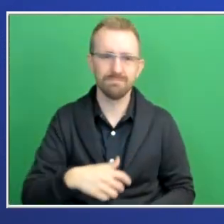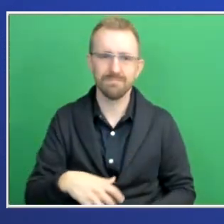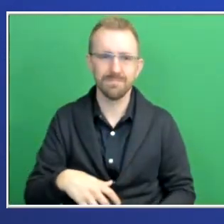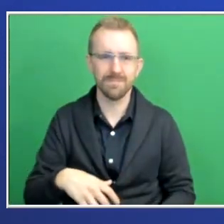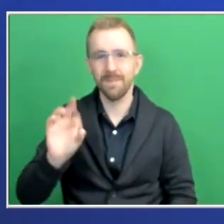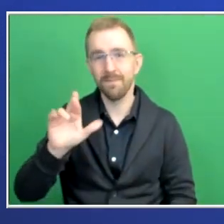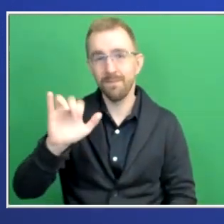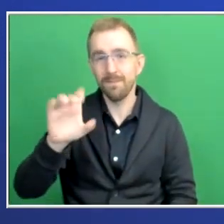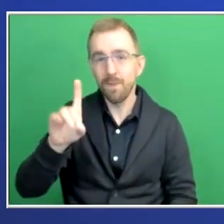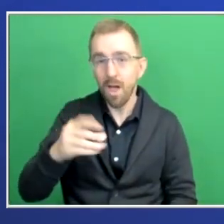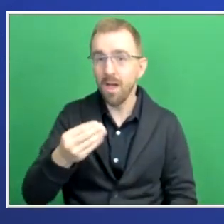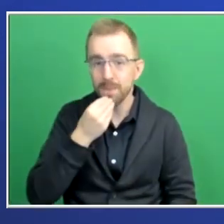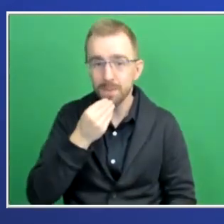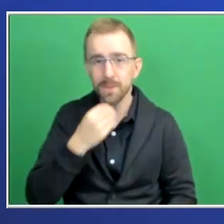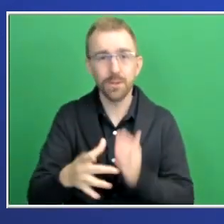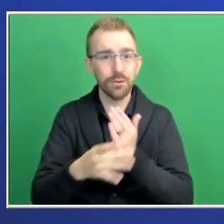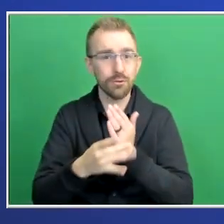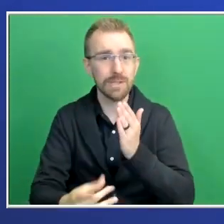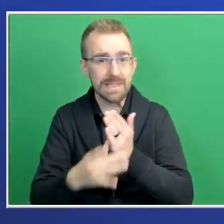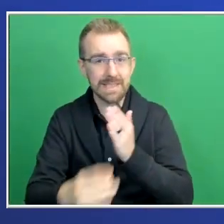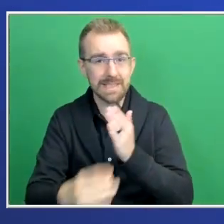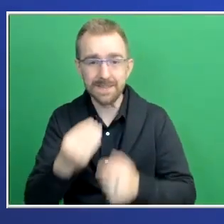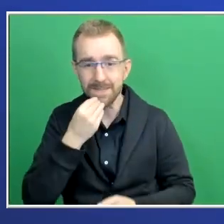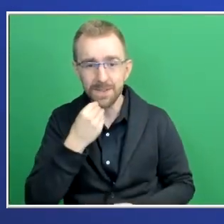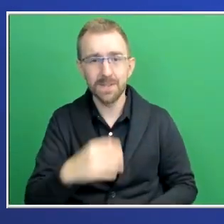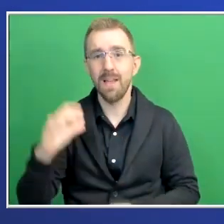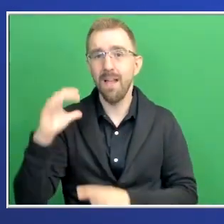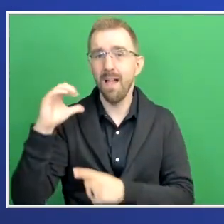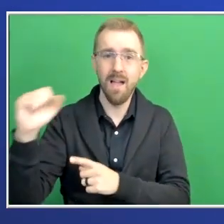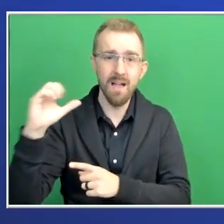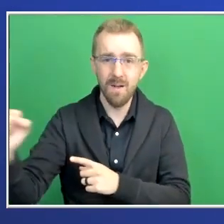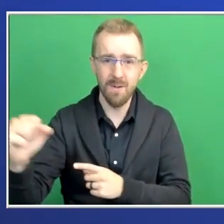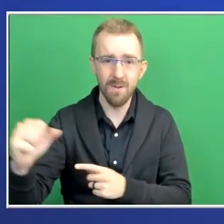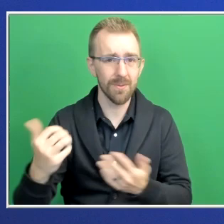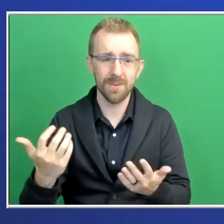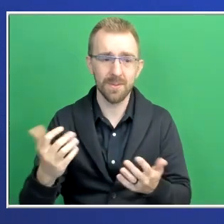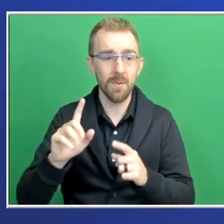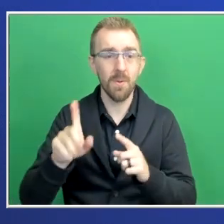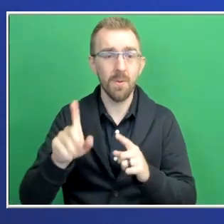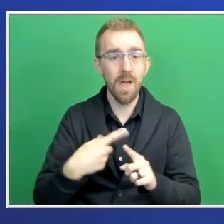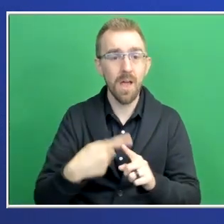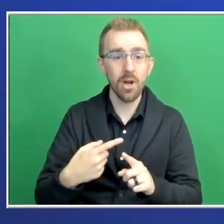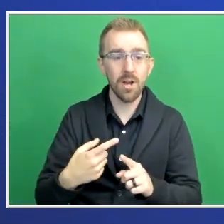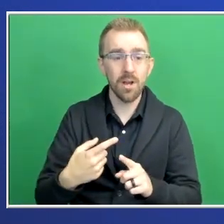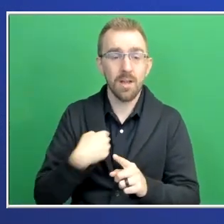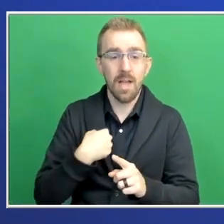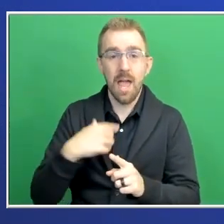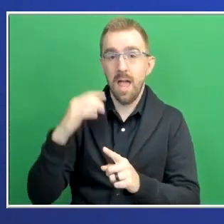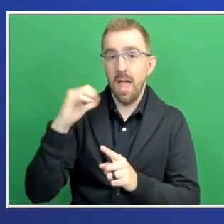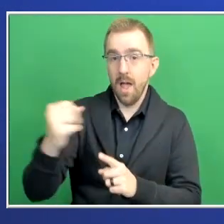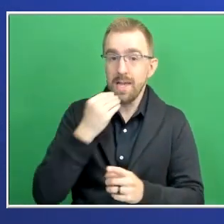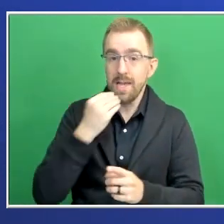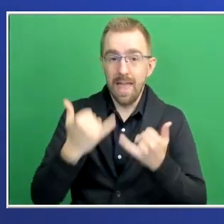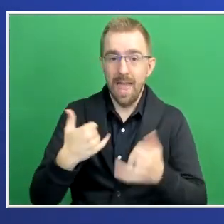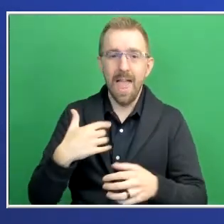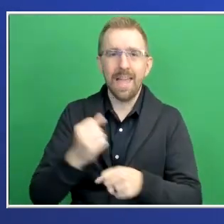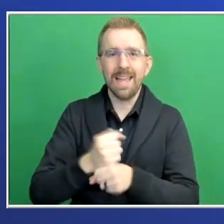foods, greasy foods, out to eat. When I eat out to eat now, I get the kids